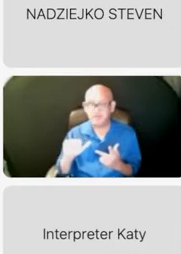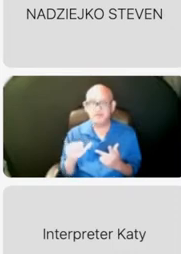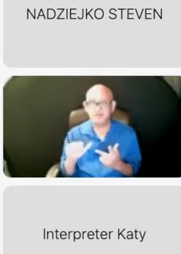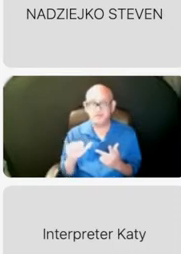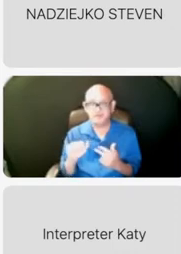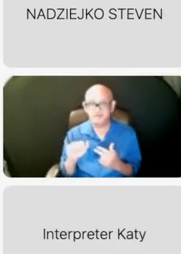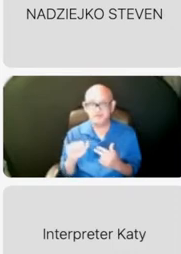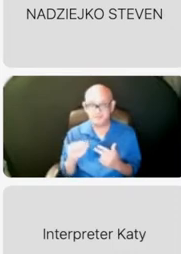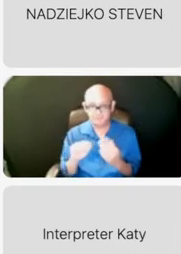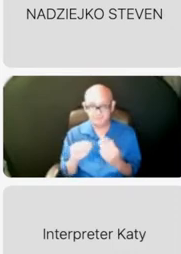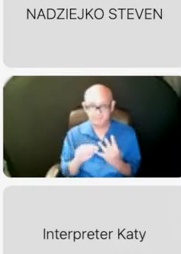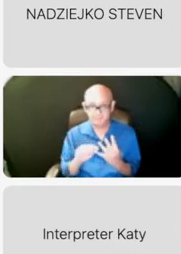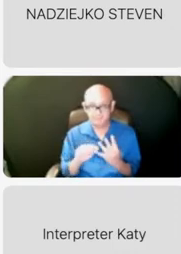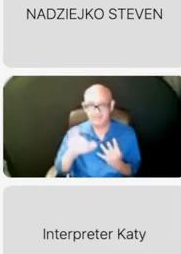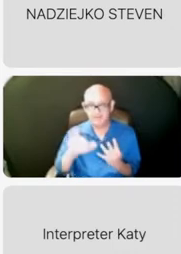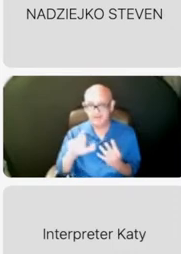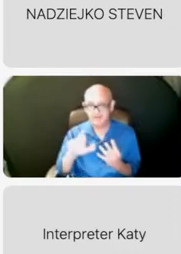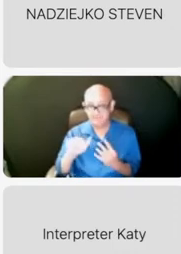javier mario